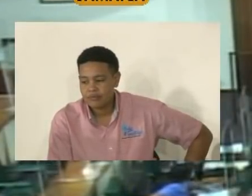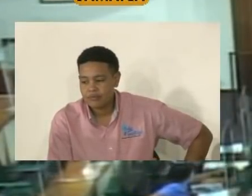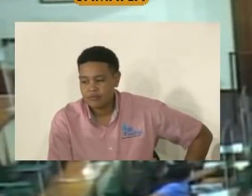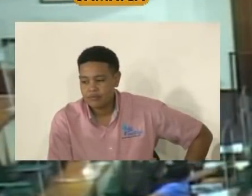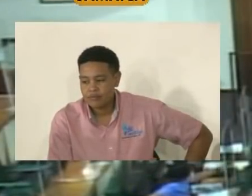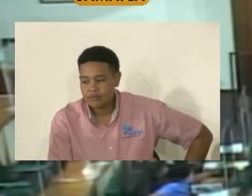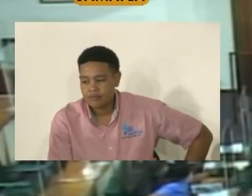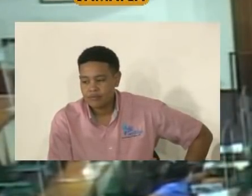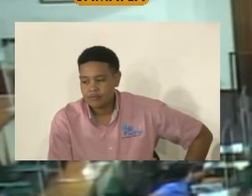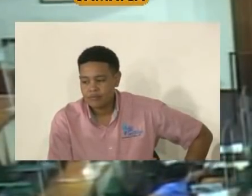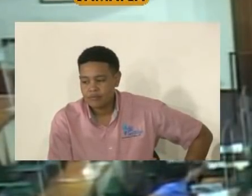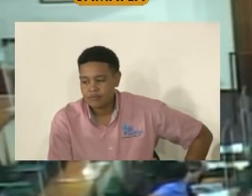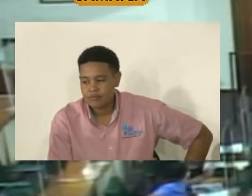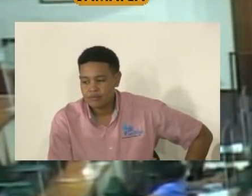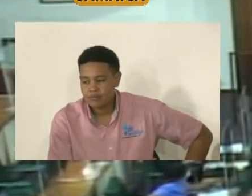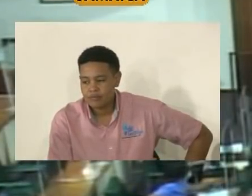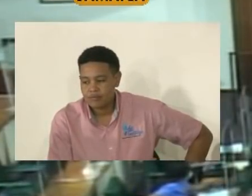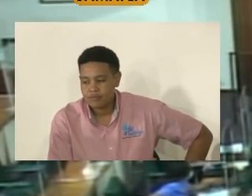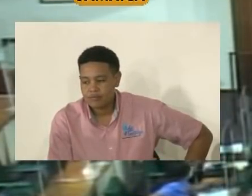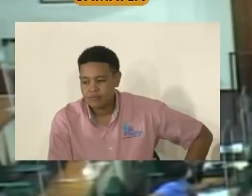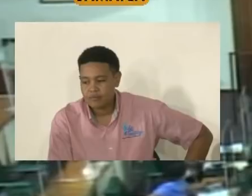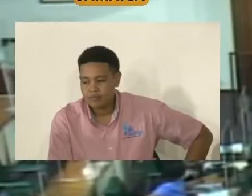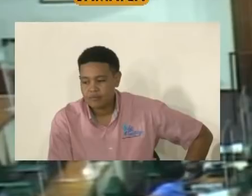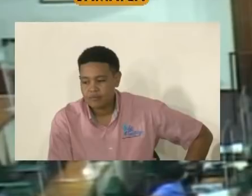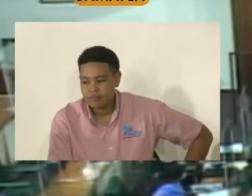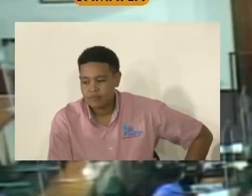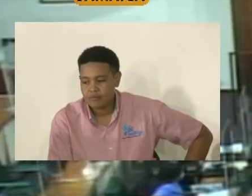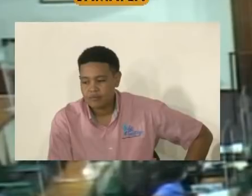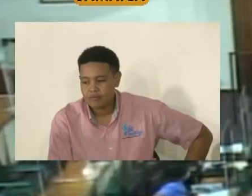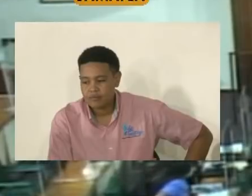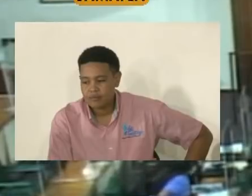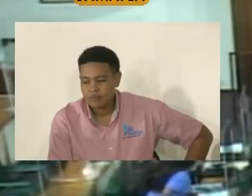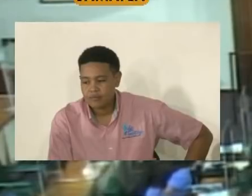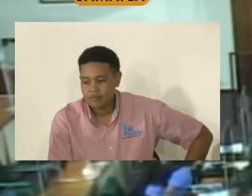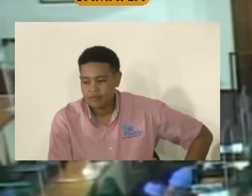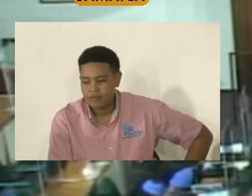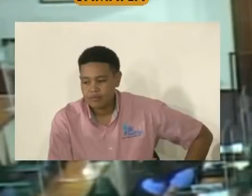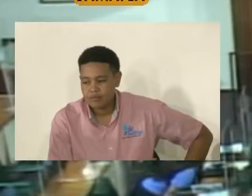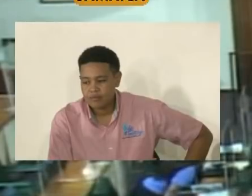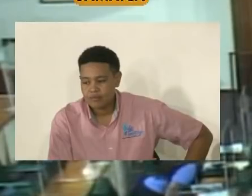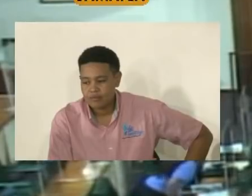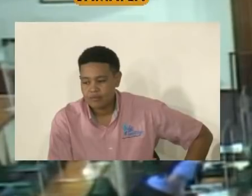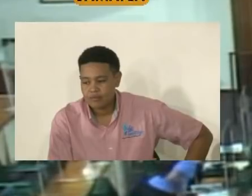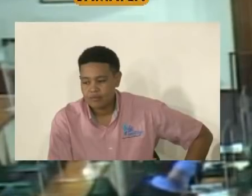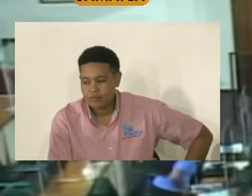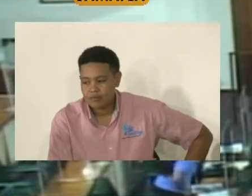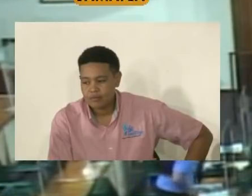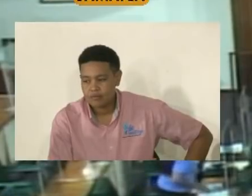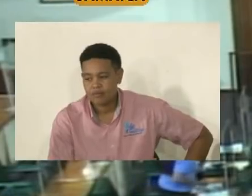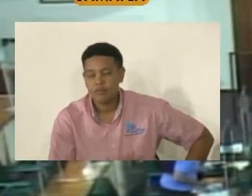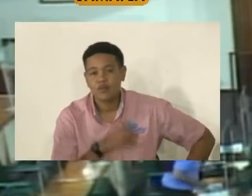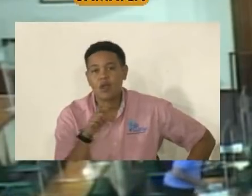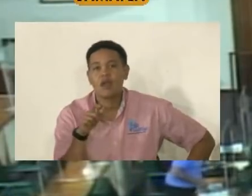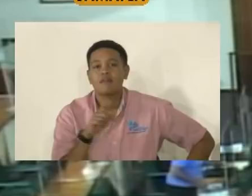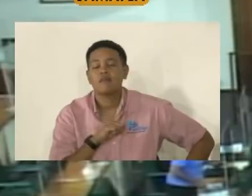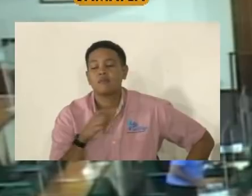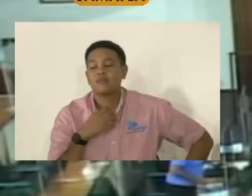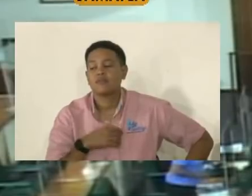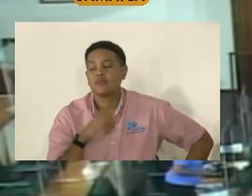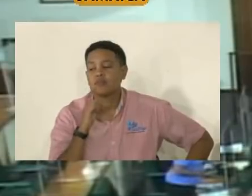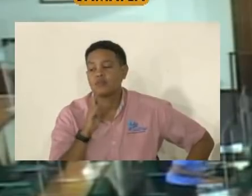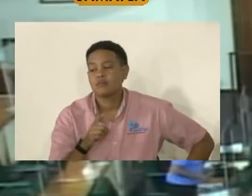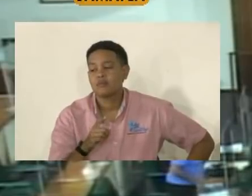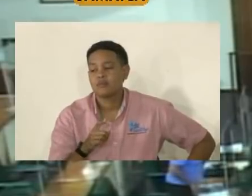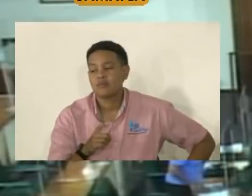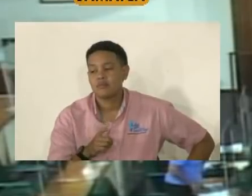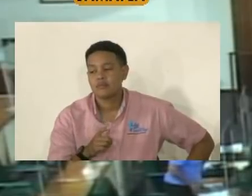Thank you very much, Scott Motley. Senator Rodriguez, you don't have to, but if you wish to respond, you may. Mr. Chairman, if you'll allow me to speak from a seat